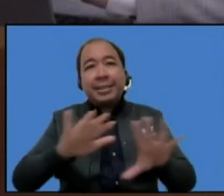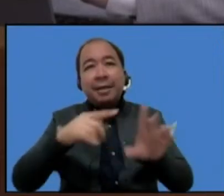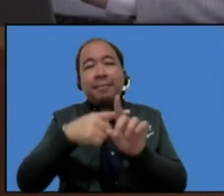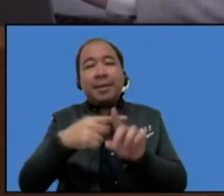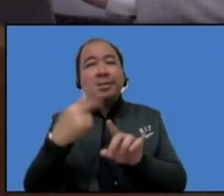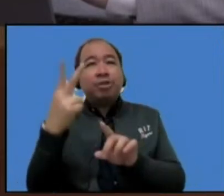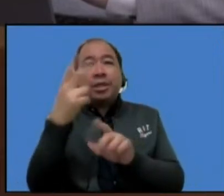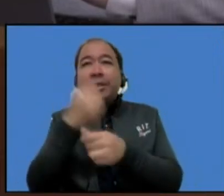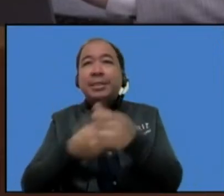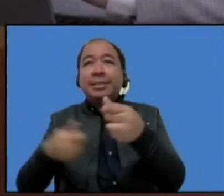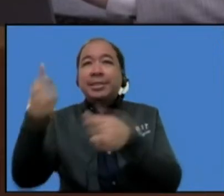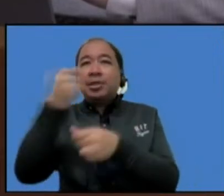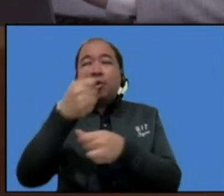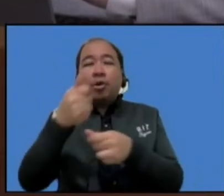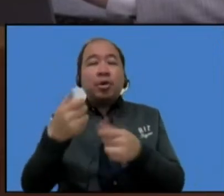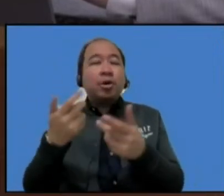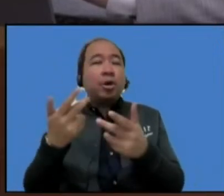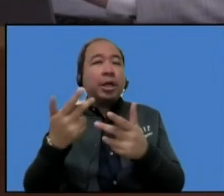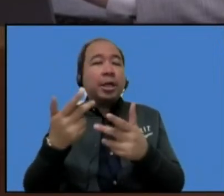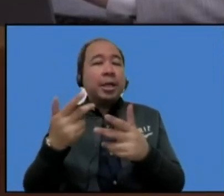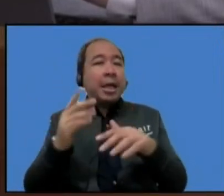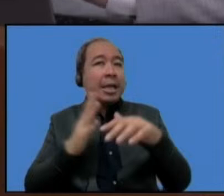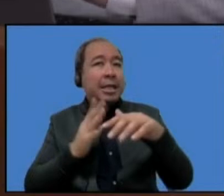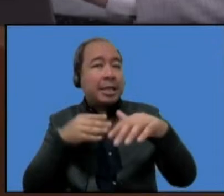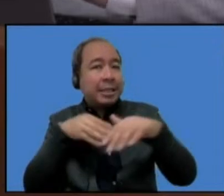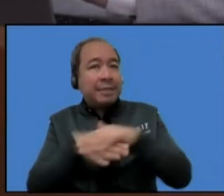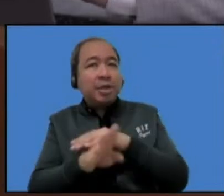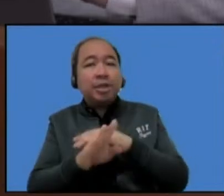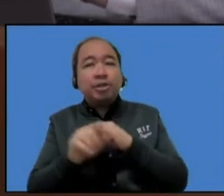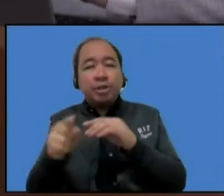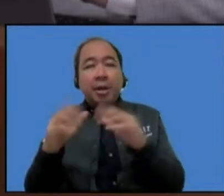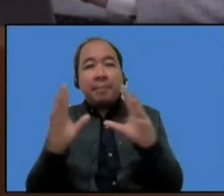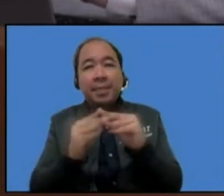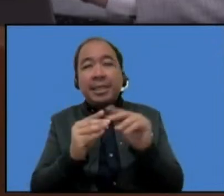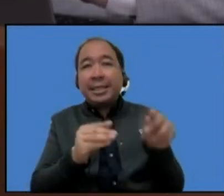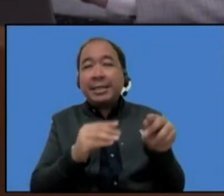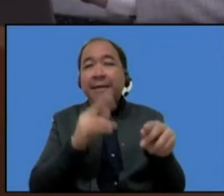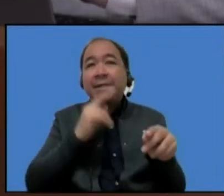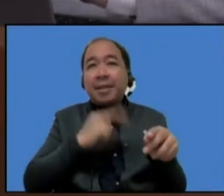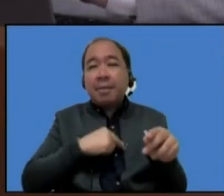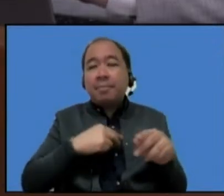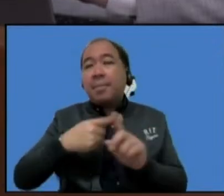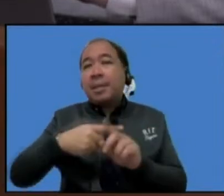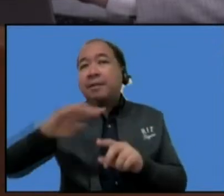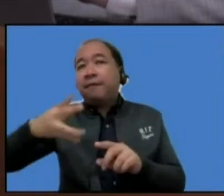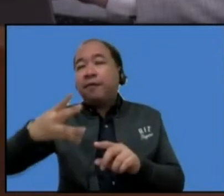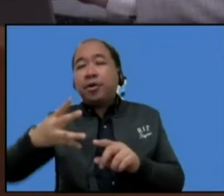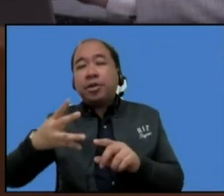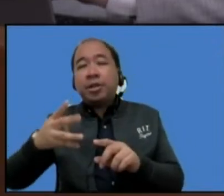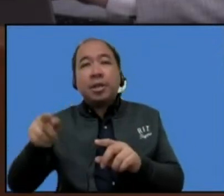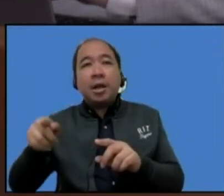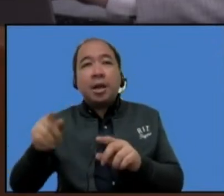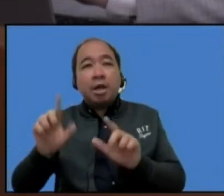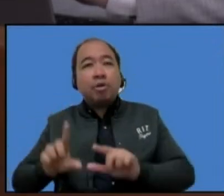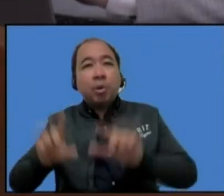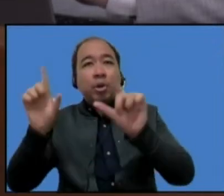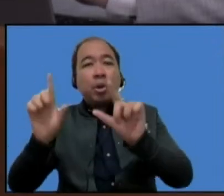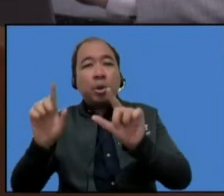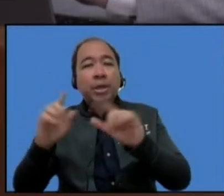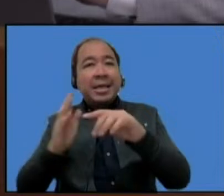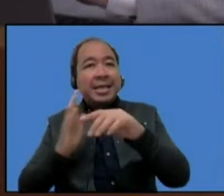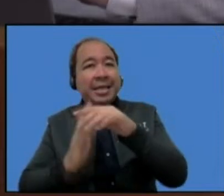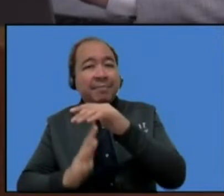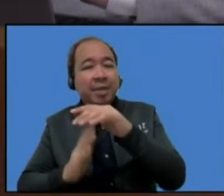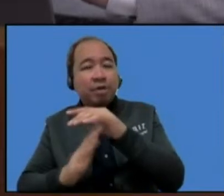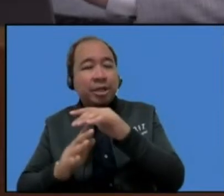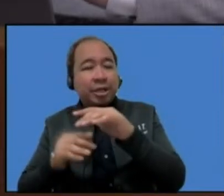Immigration Official Meeting in Vietnam and the fourth Tokyo Immigration Forum in December to exchange practices